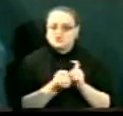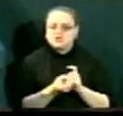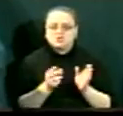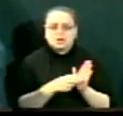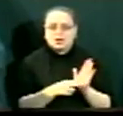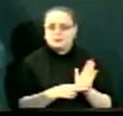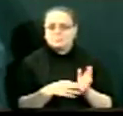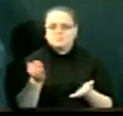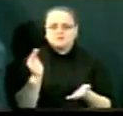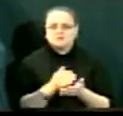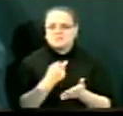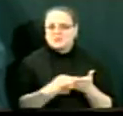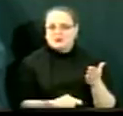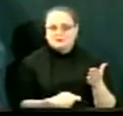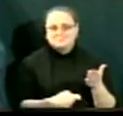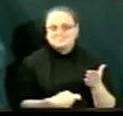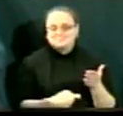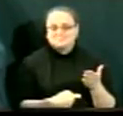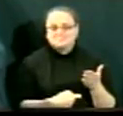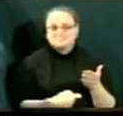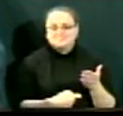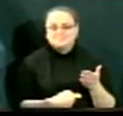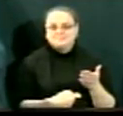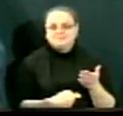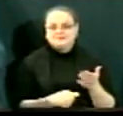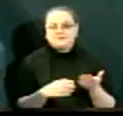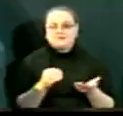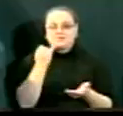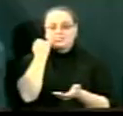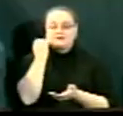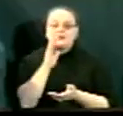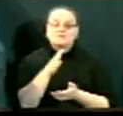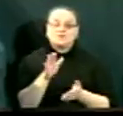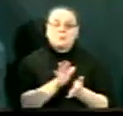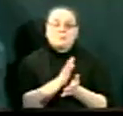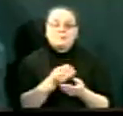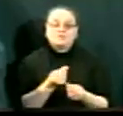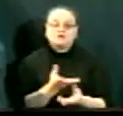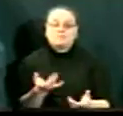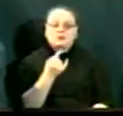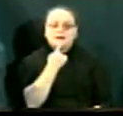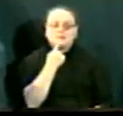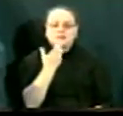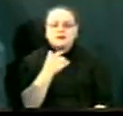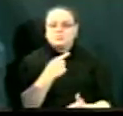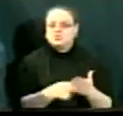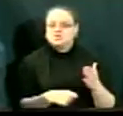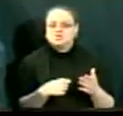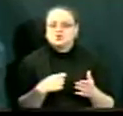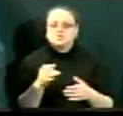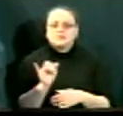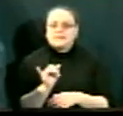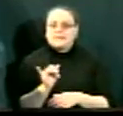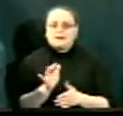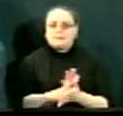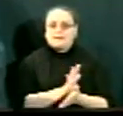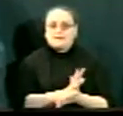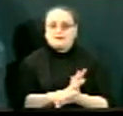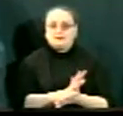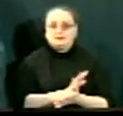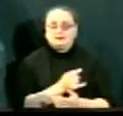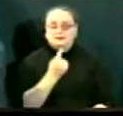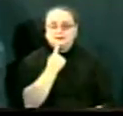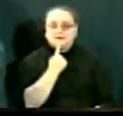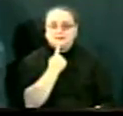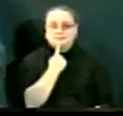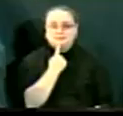just reducing the cost. So if I was your paper distributor and I said, I don't want to charge you the same amount for paper, you